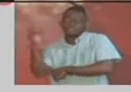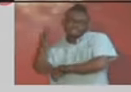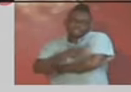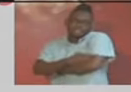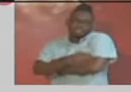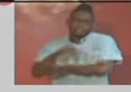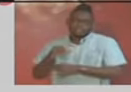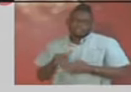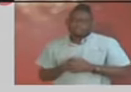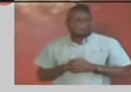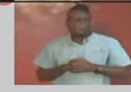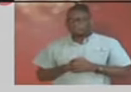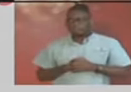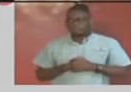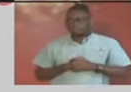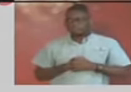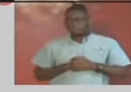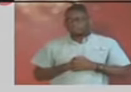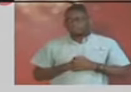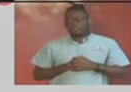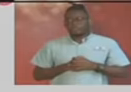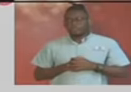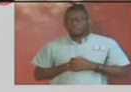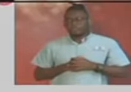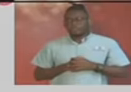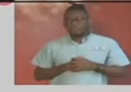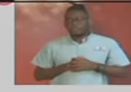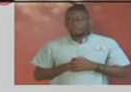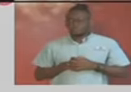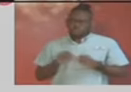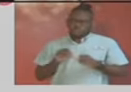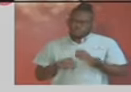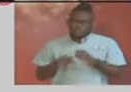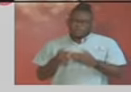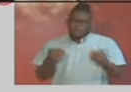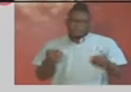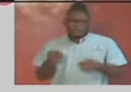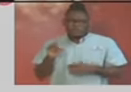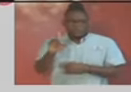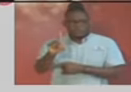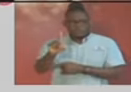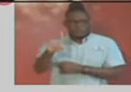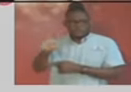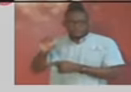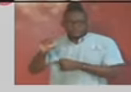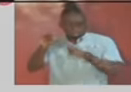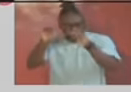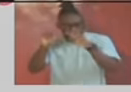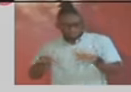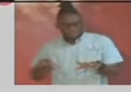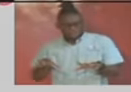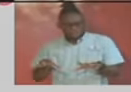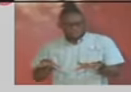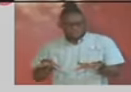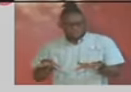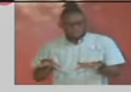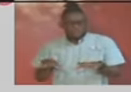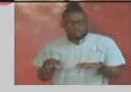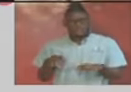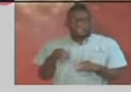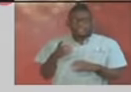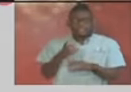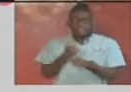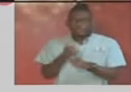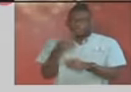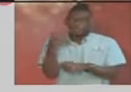for Trinidad perspective first, we would have had 150 samples taken so far. two variants detected. There would have been the B117